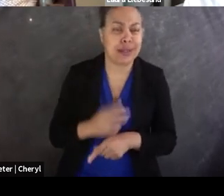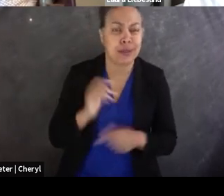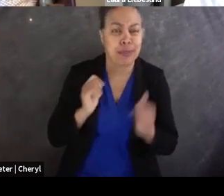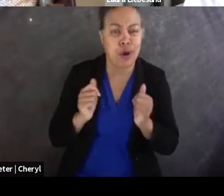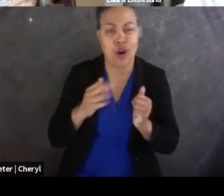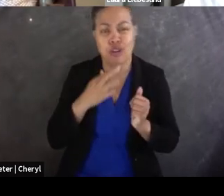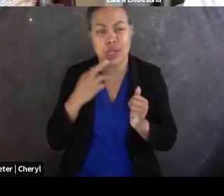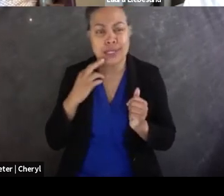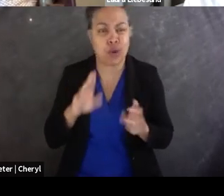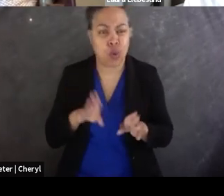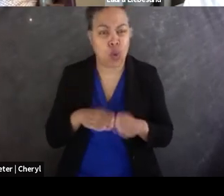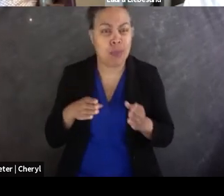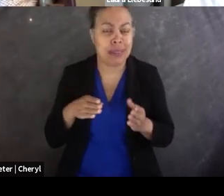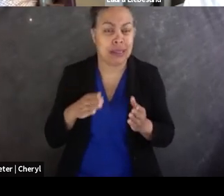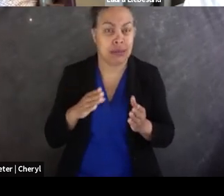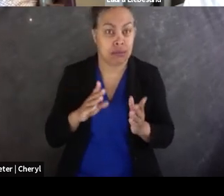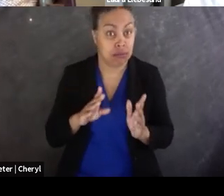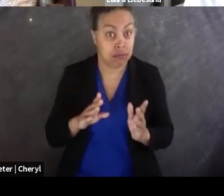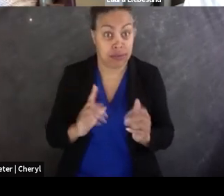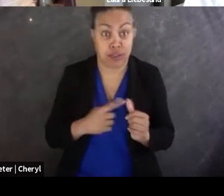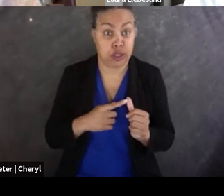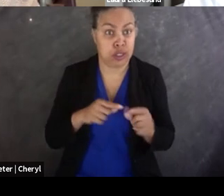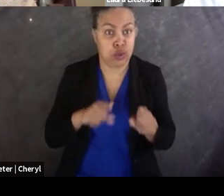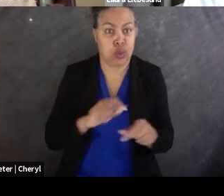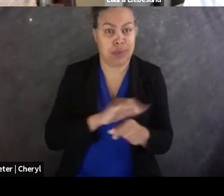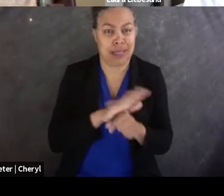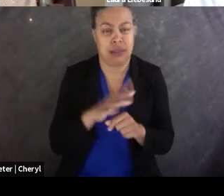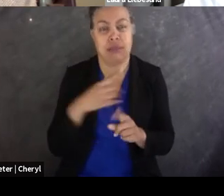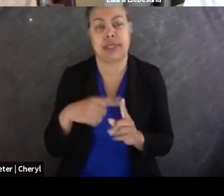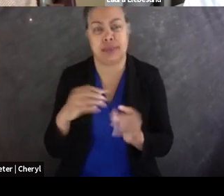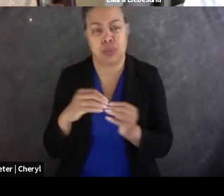in the midst of the pandemic, and there are more in the works.